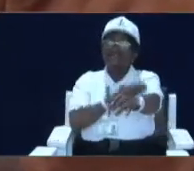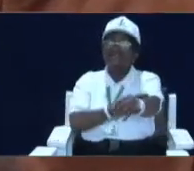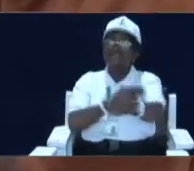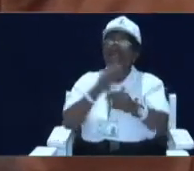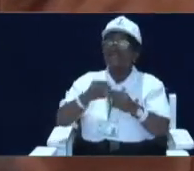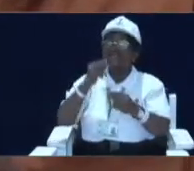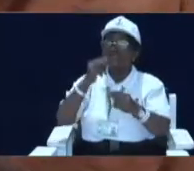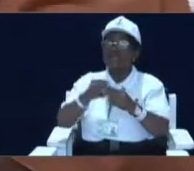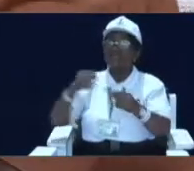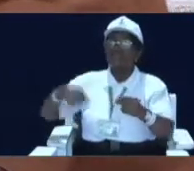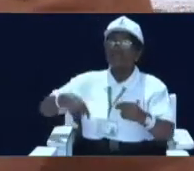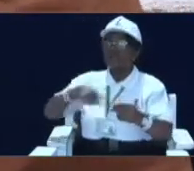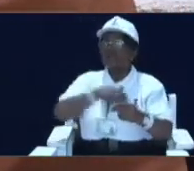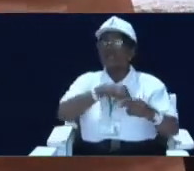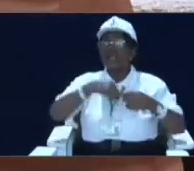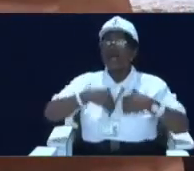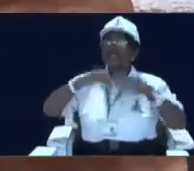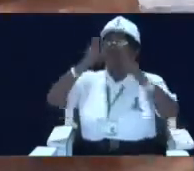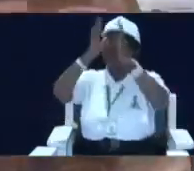have prayed.